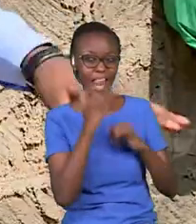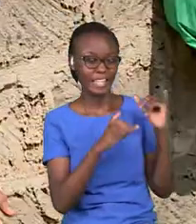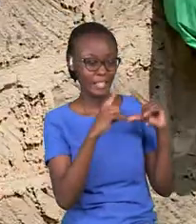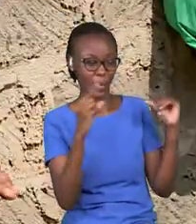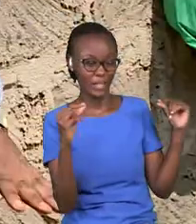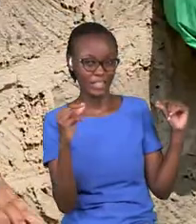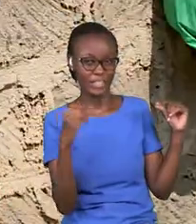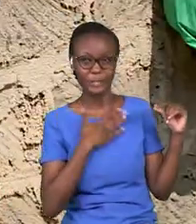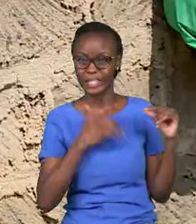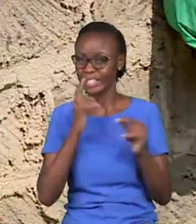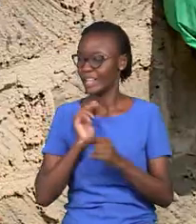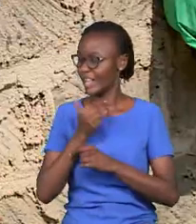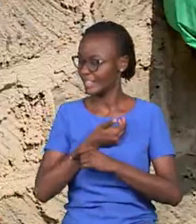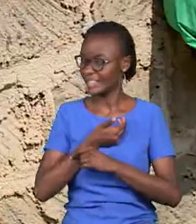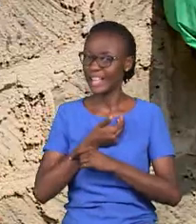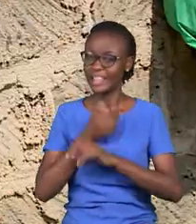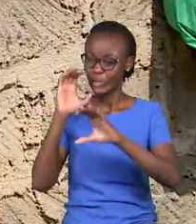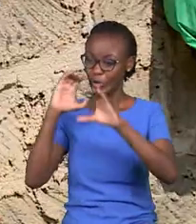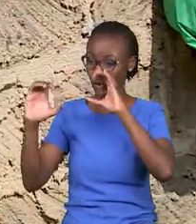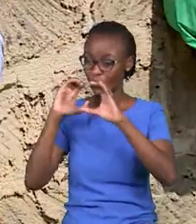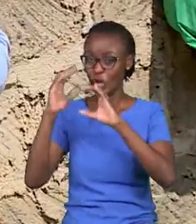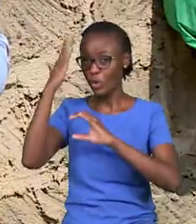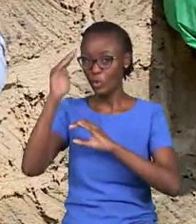camera. Just tell them the conversation on Know Your CEO